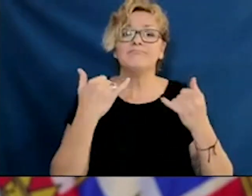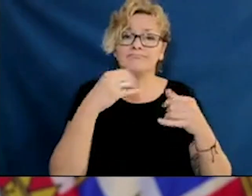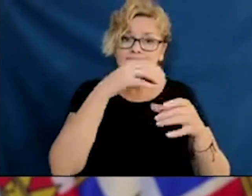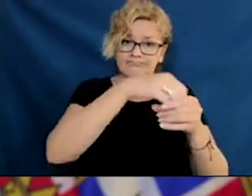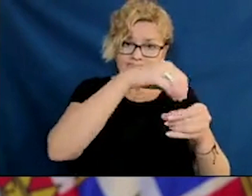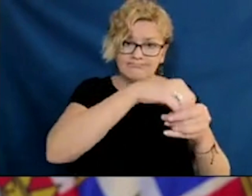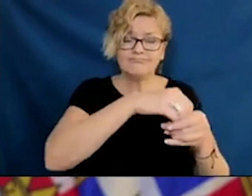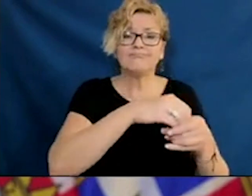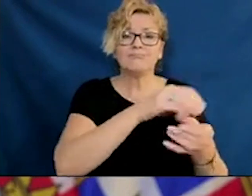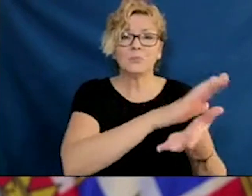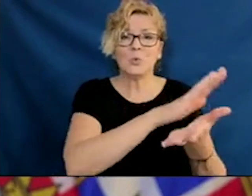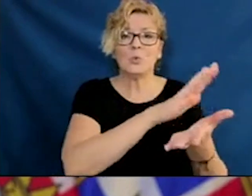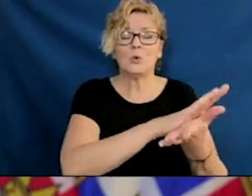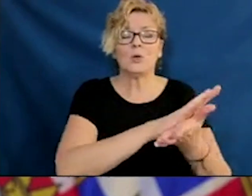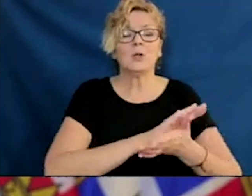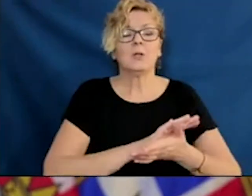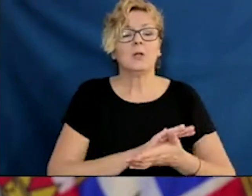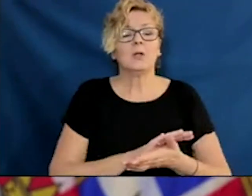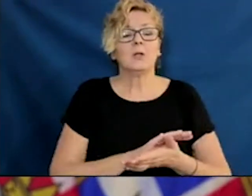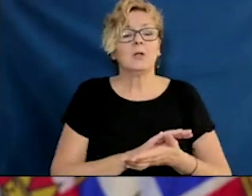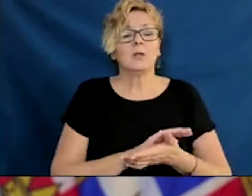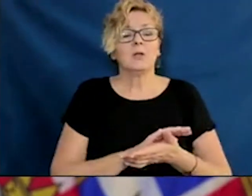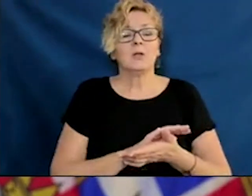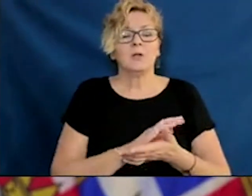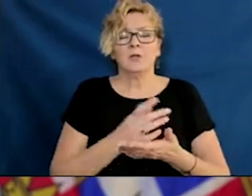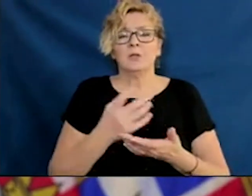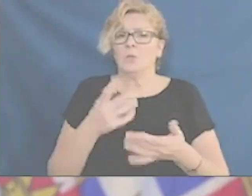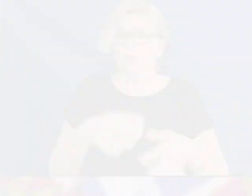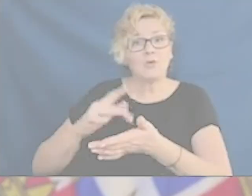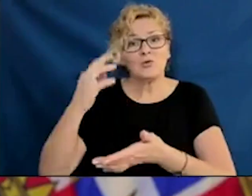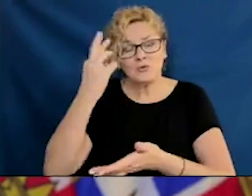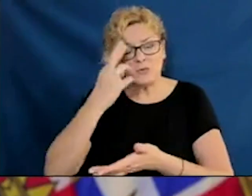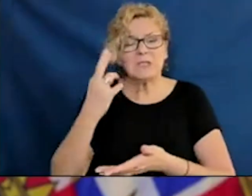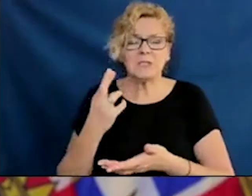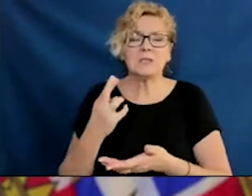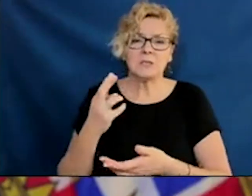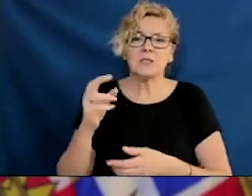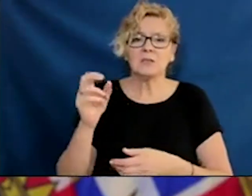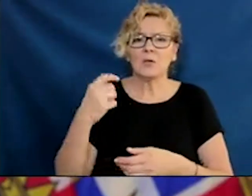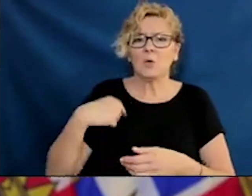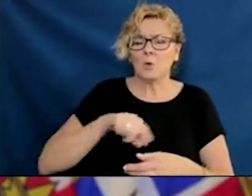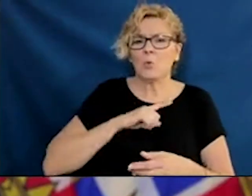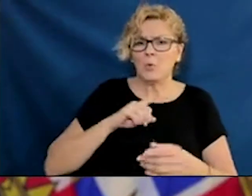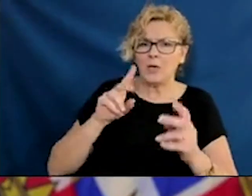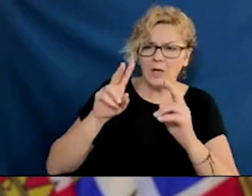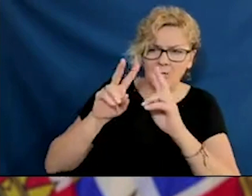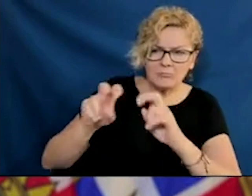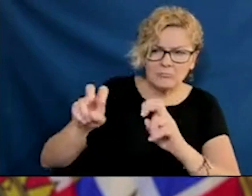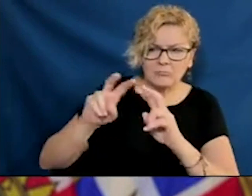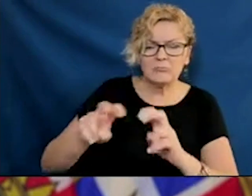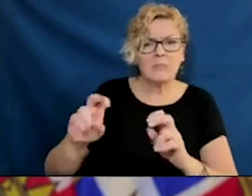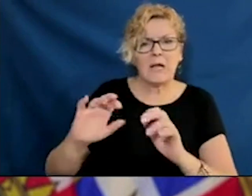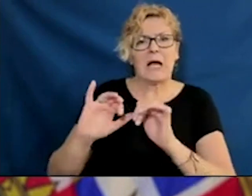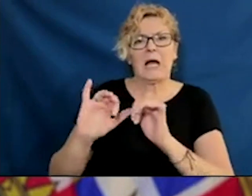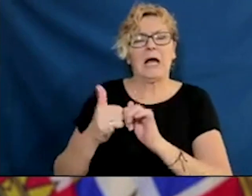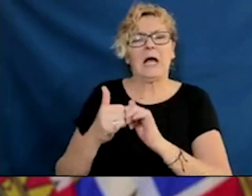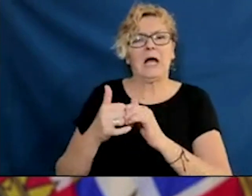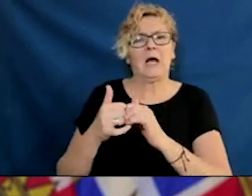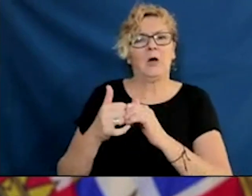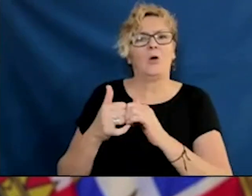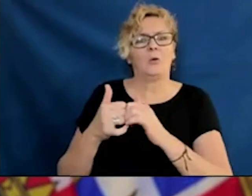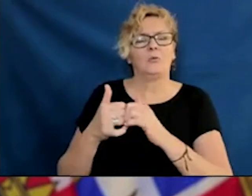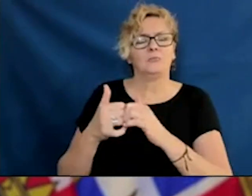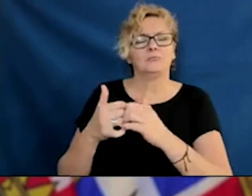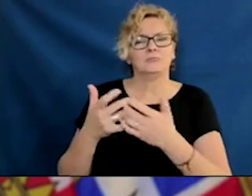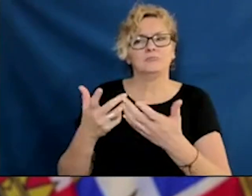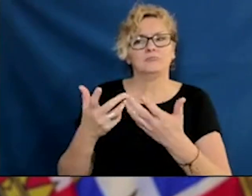means and how it's spreading across Canada and across BC. Yes, and you mentioned this topic earlier, of course, but regarding the